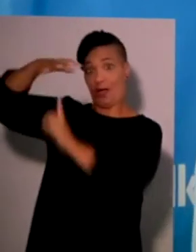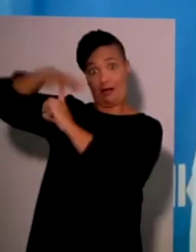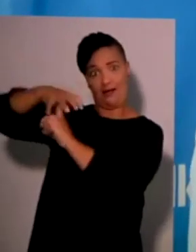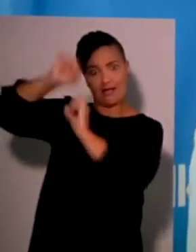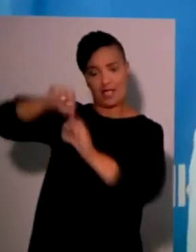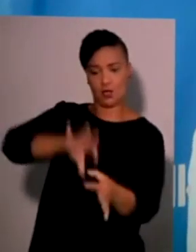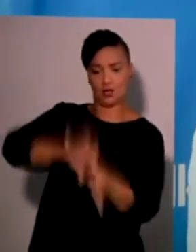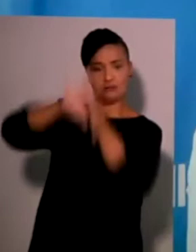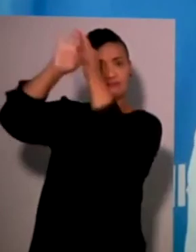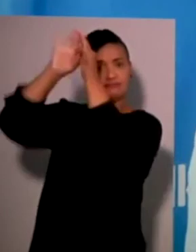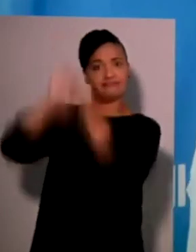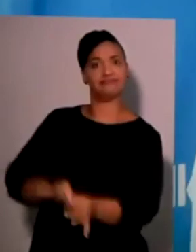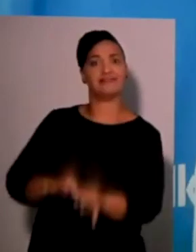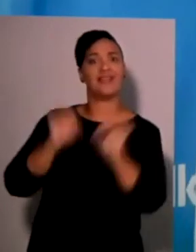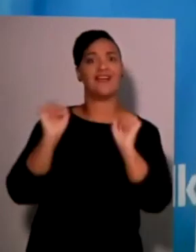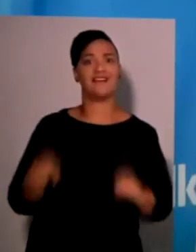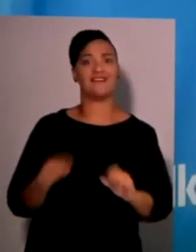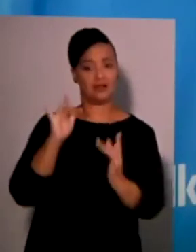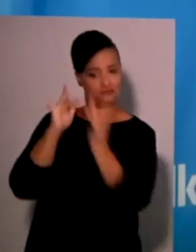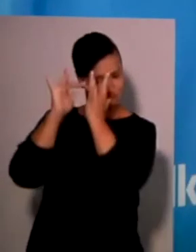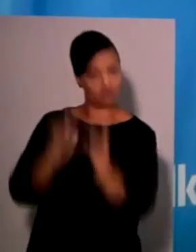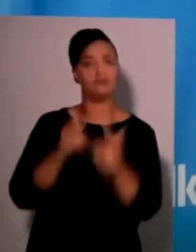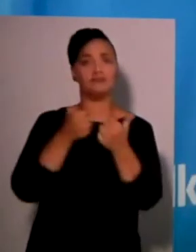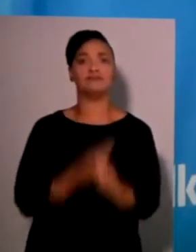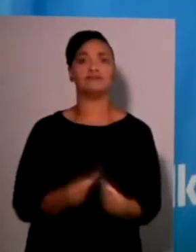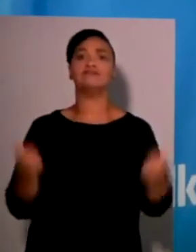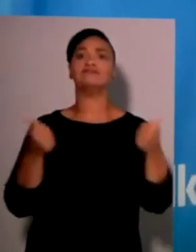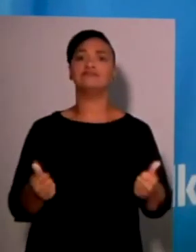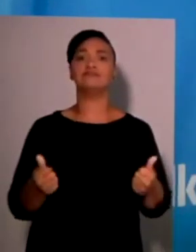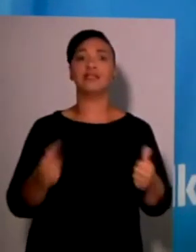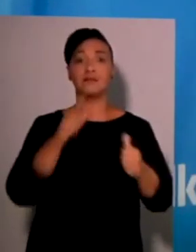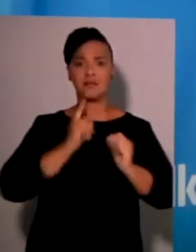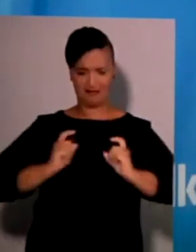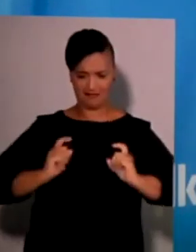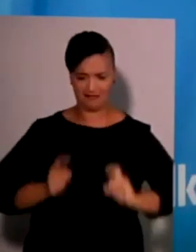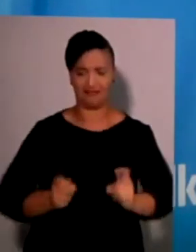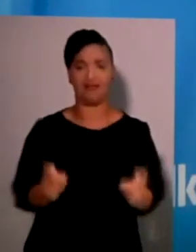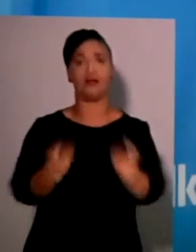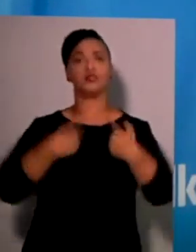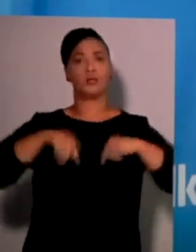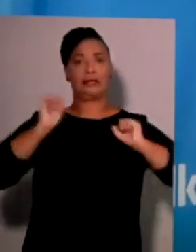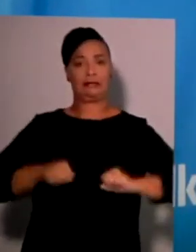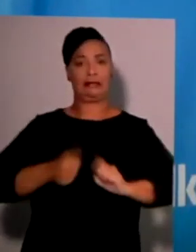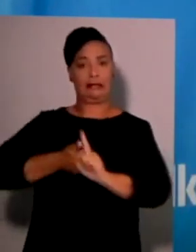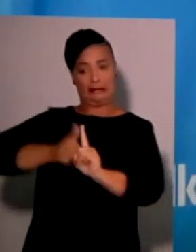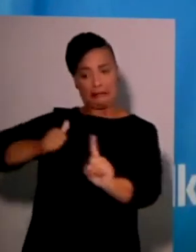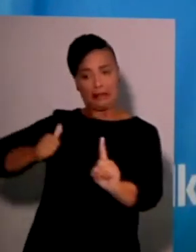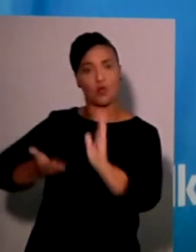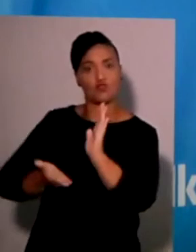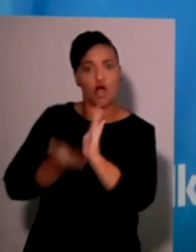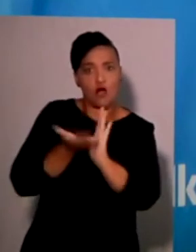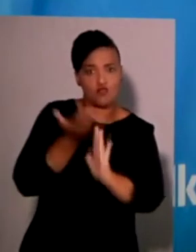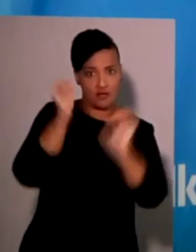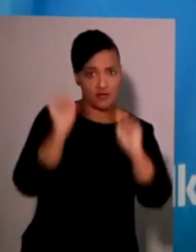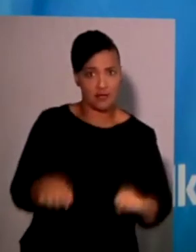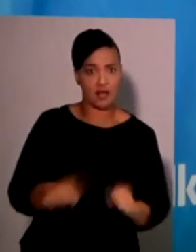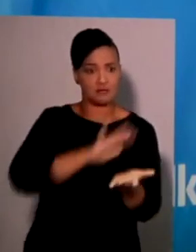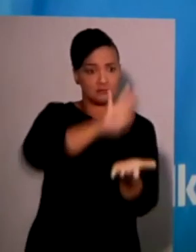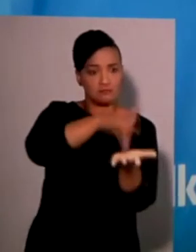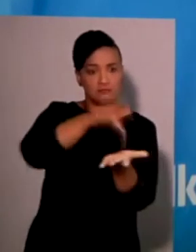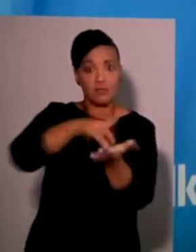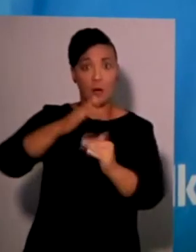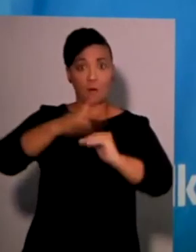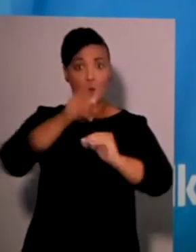well, allowing us to effect very, very quick backhaul upgrades at sites where additional